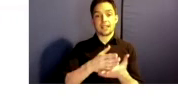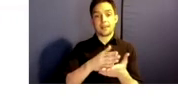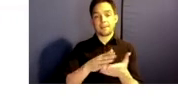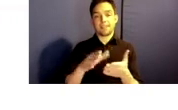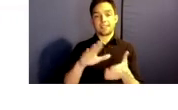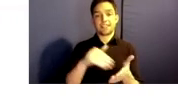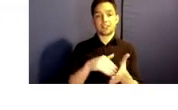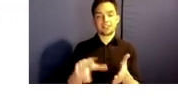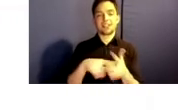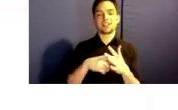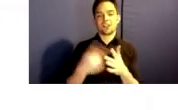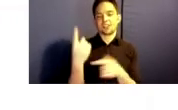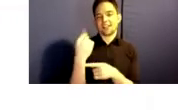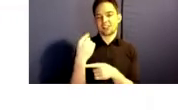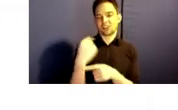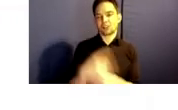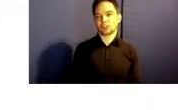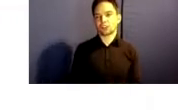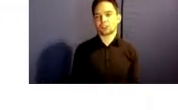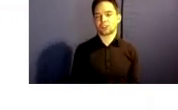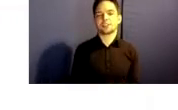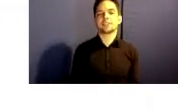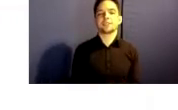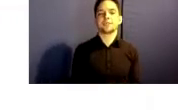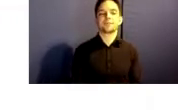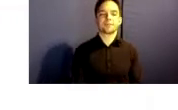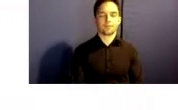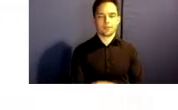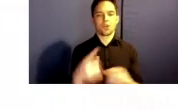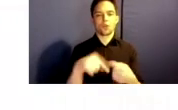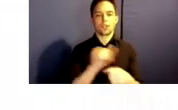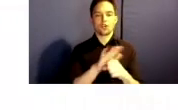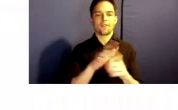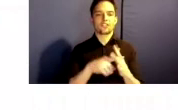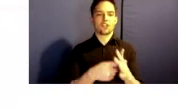start of the COVID pandemic. Next slide, please.